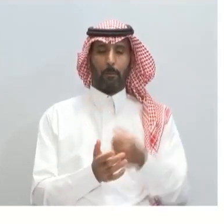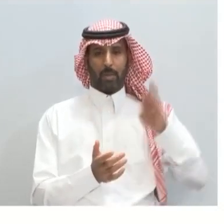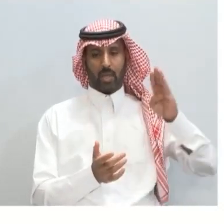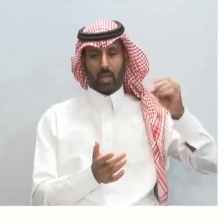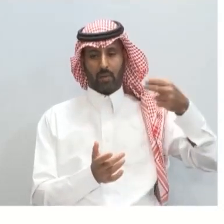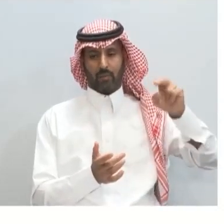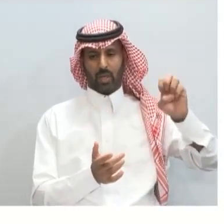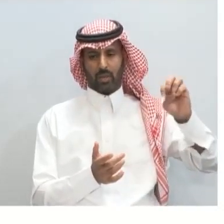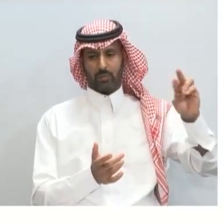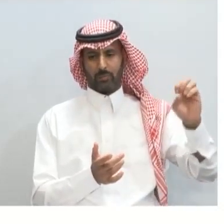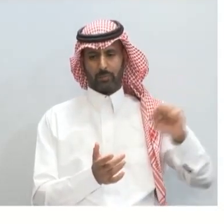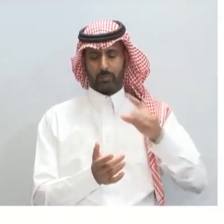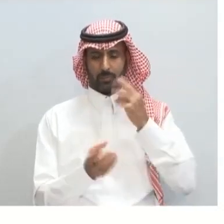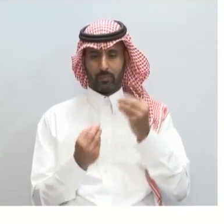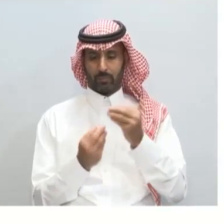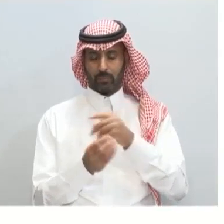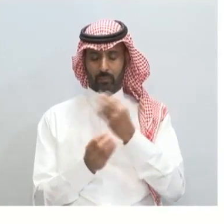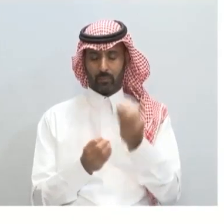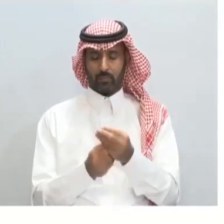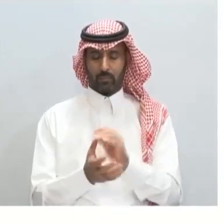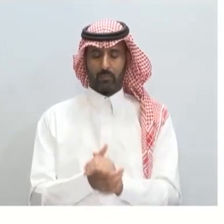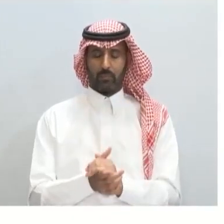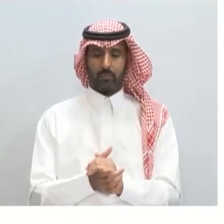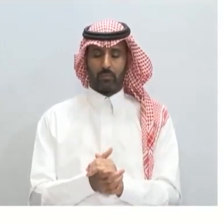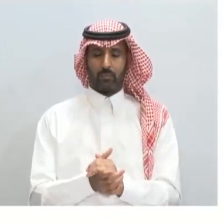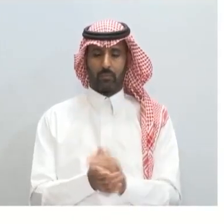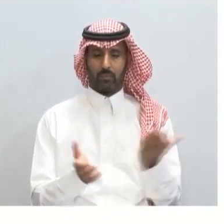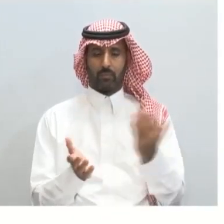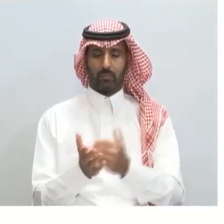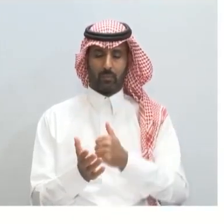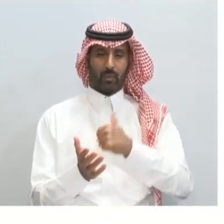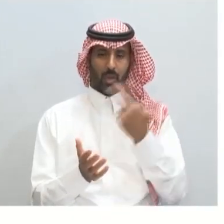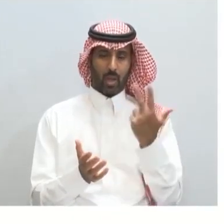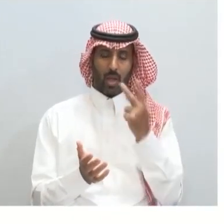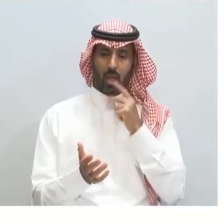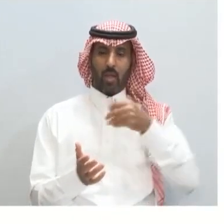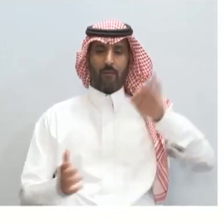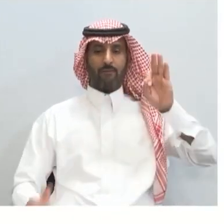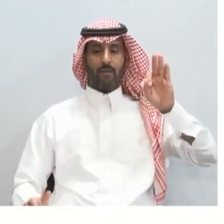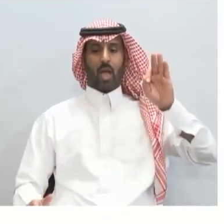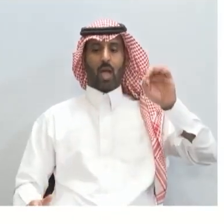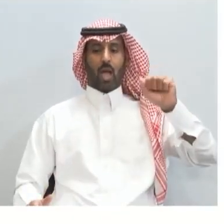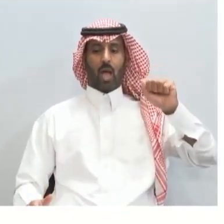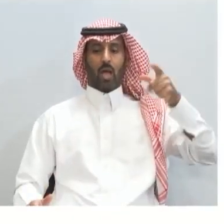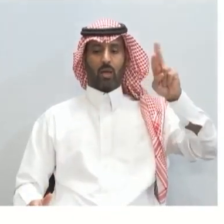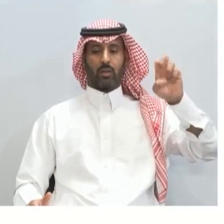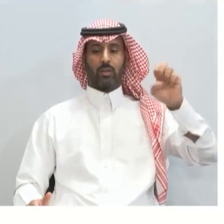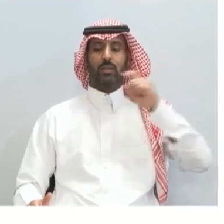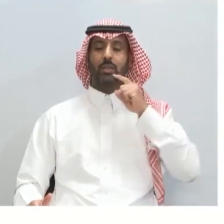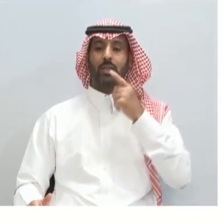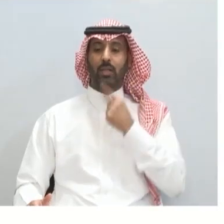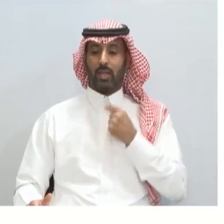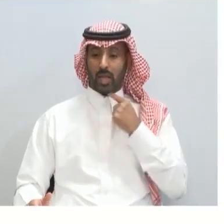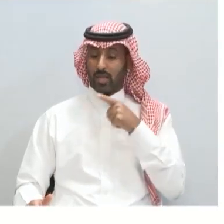as if he took public speaking lessons number eight Faris needs this job